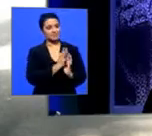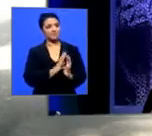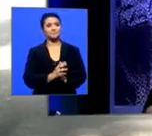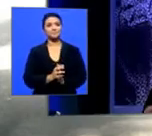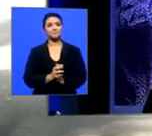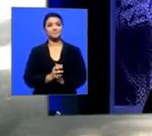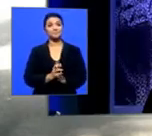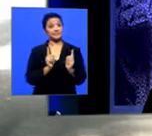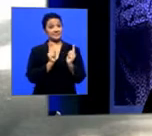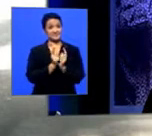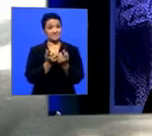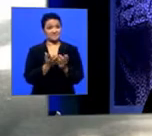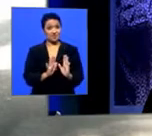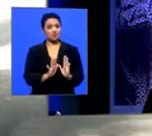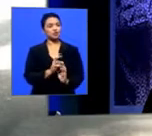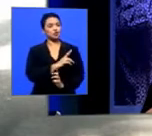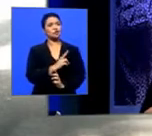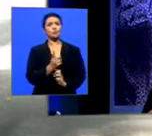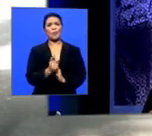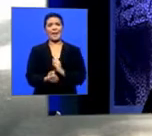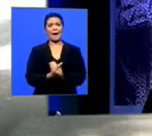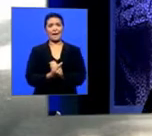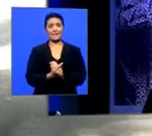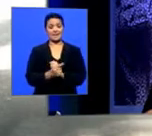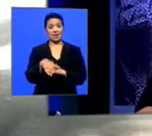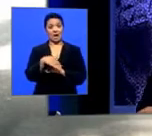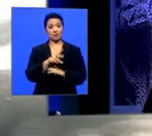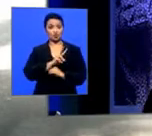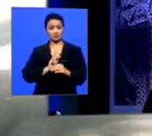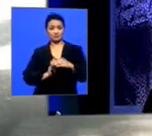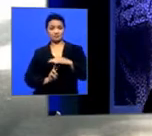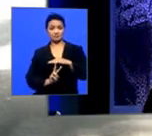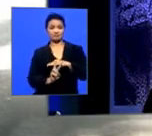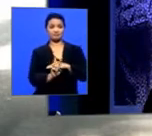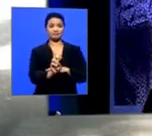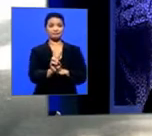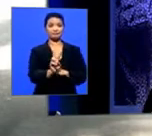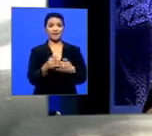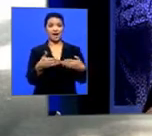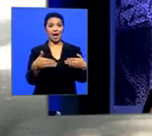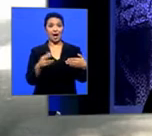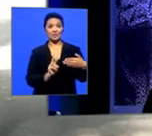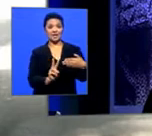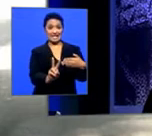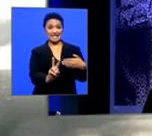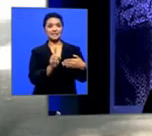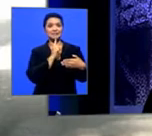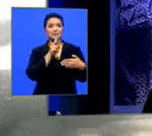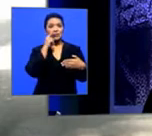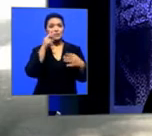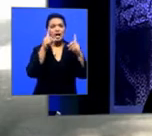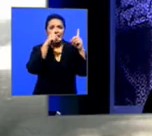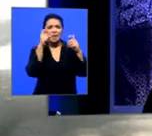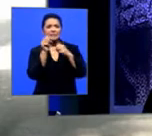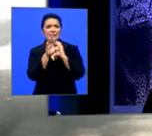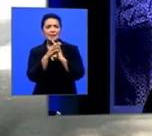after that meeting, because you guys came out and there were loads of photographers taking a lot of photographs, and then you saw a crowd of